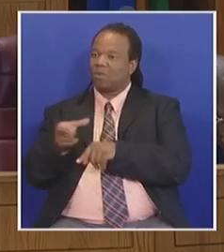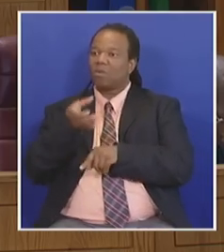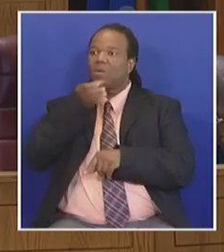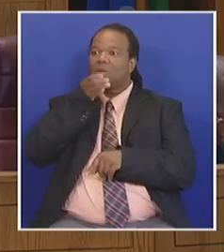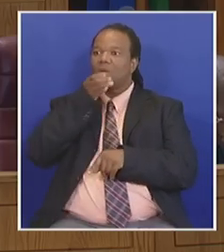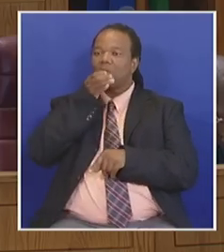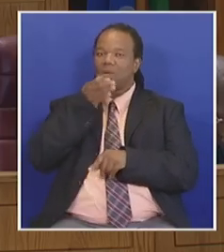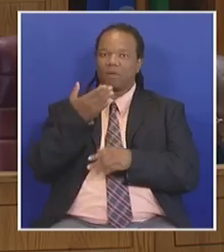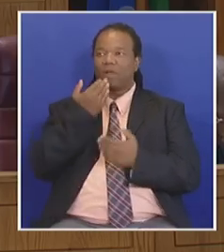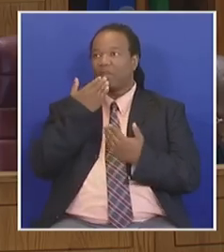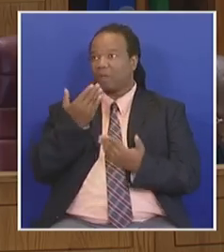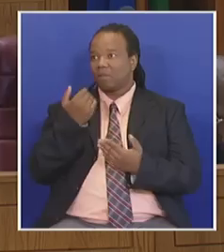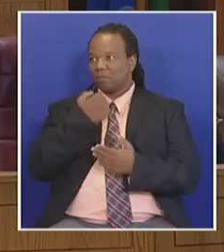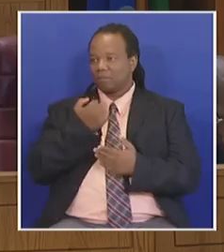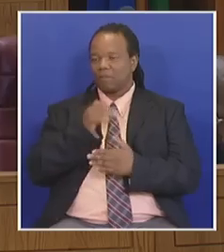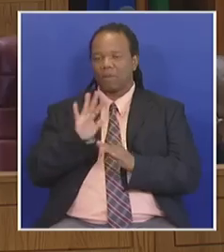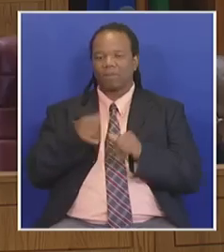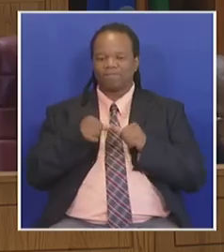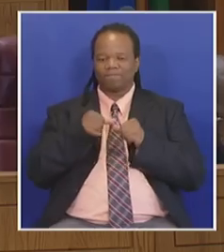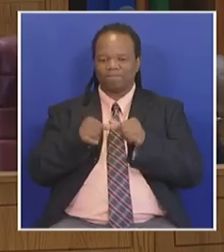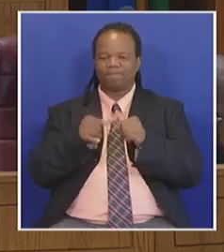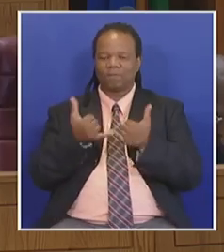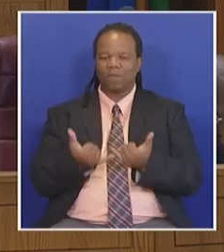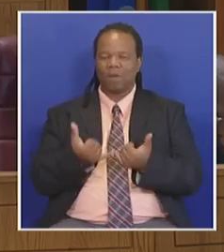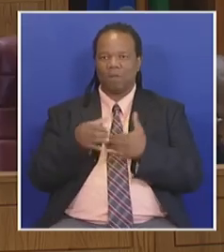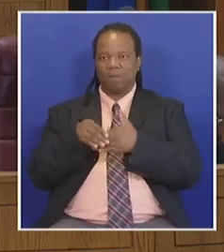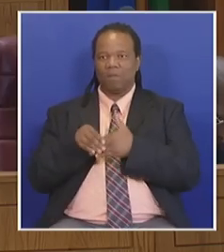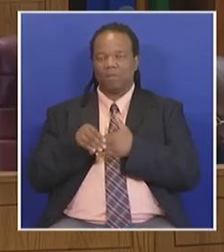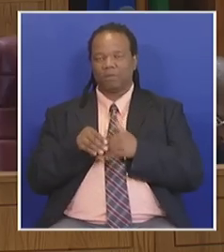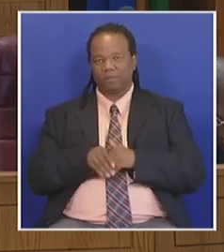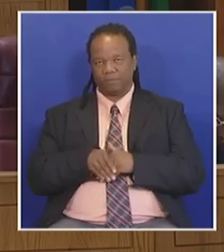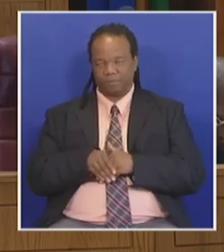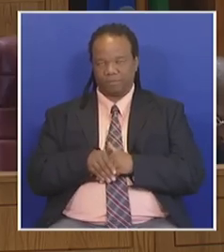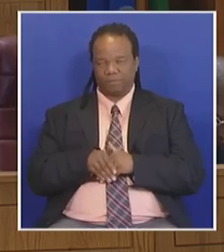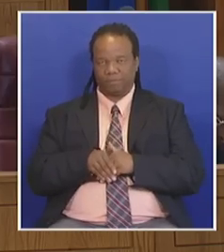We proceed, honorable members, to